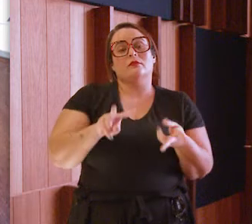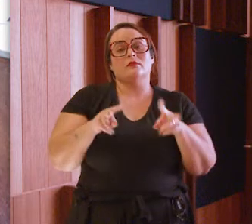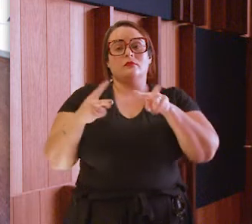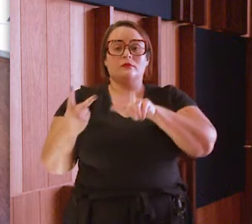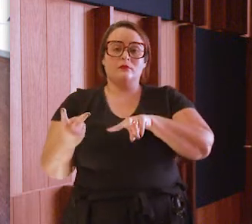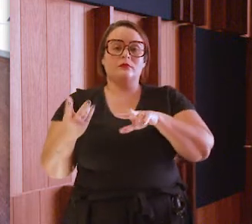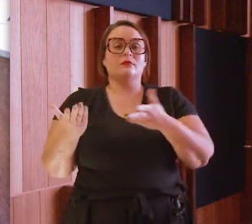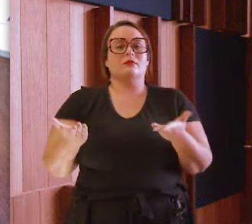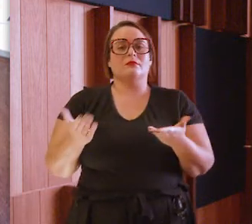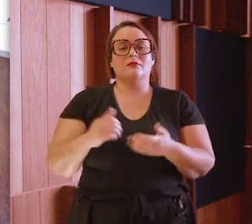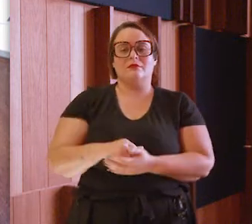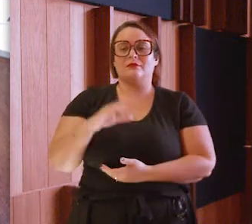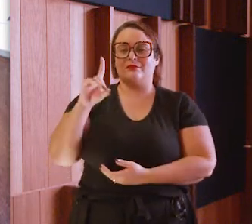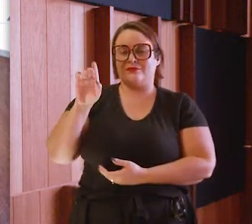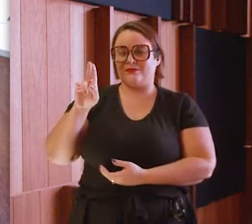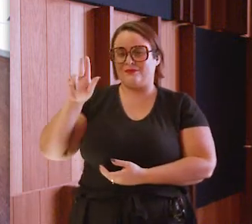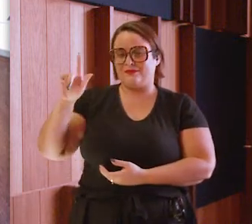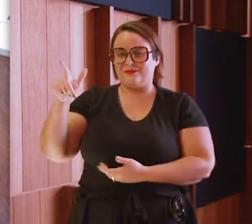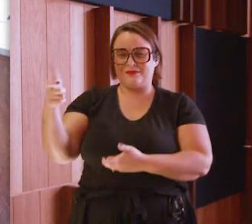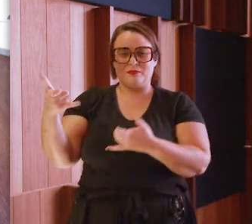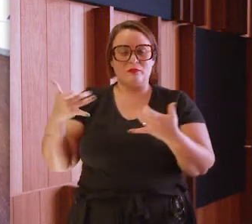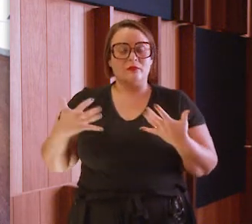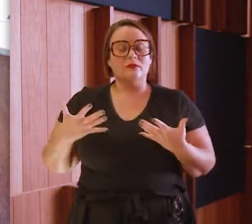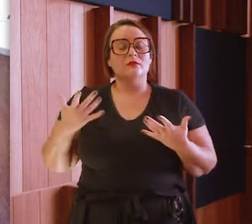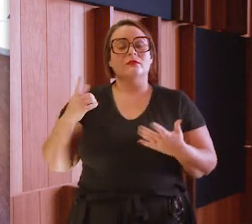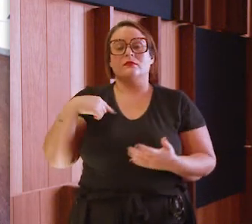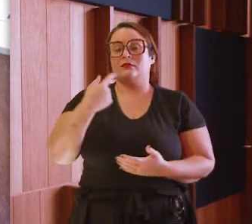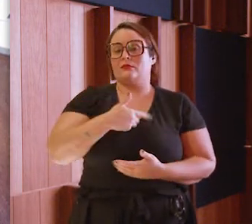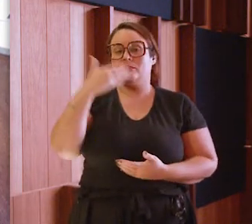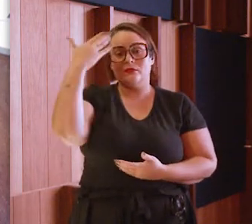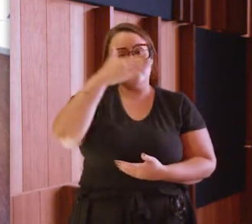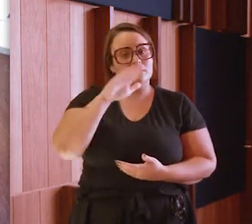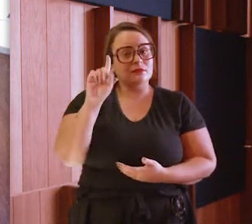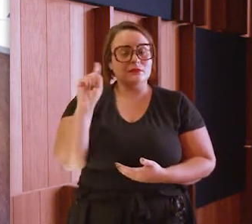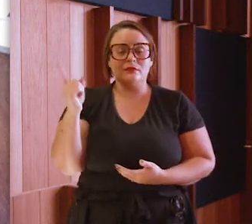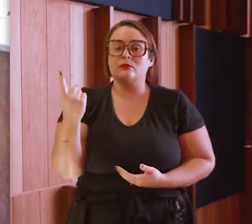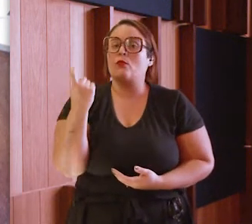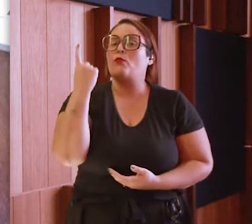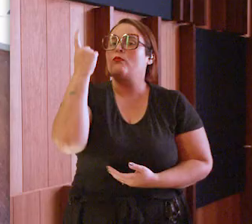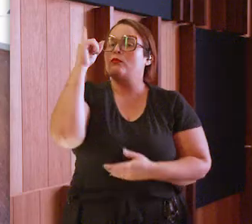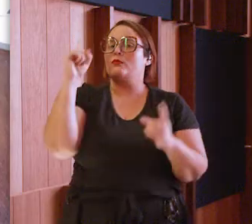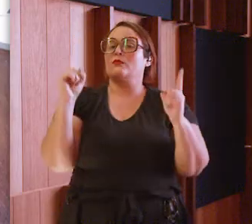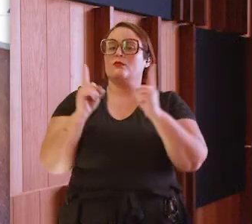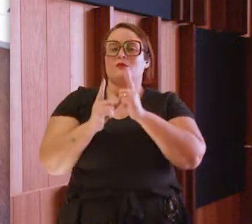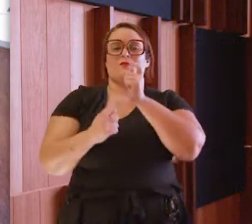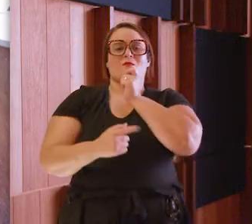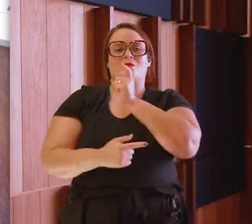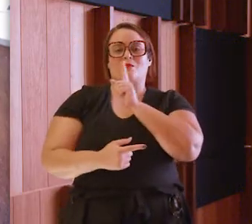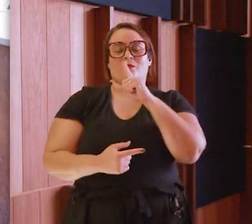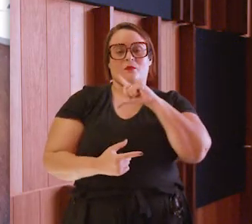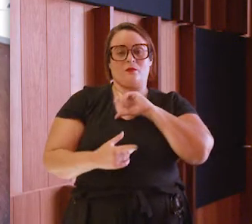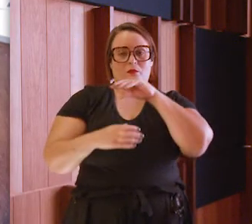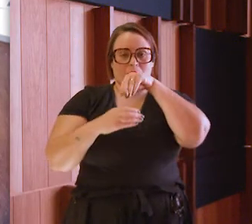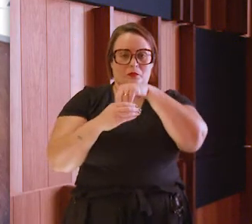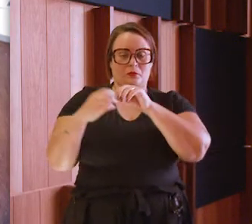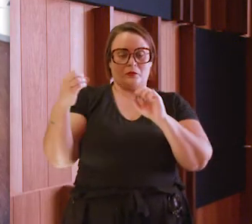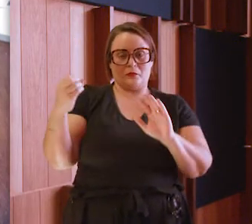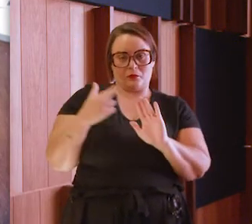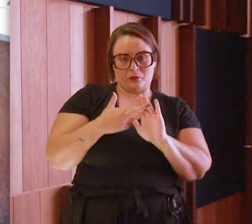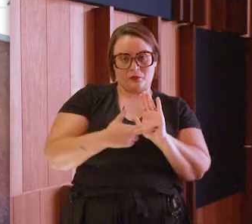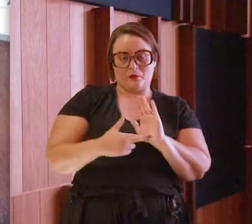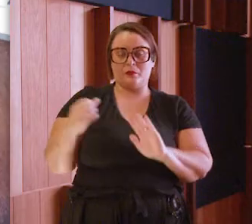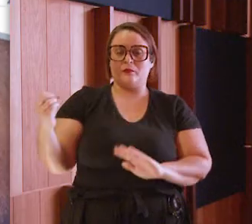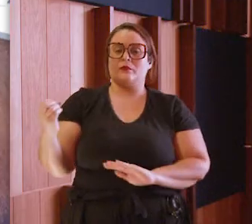a single client that has, under the new rules, a qualified country-by-country safe harbor. Remember,